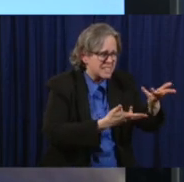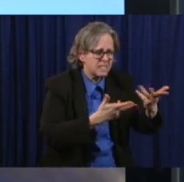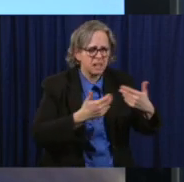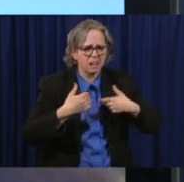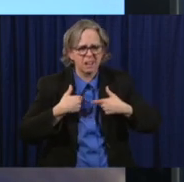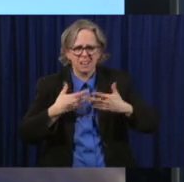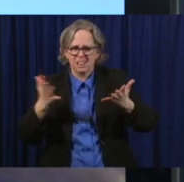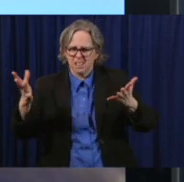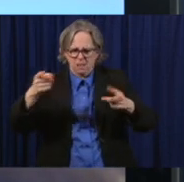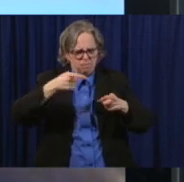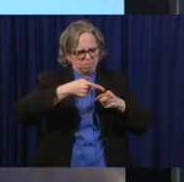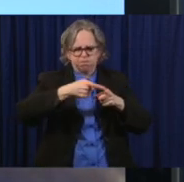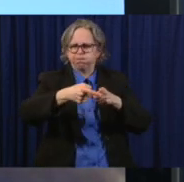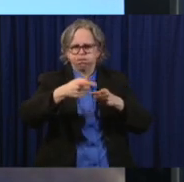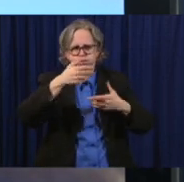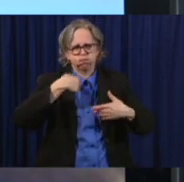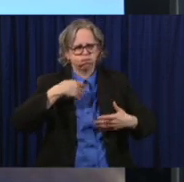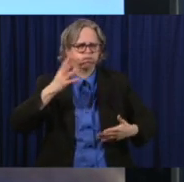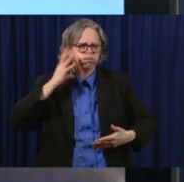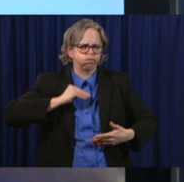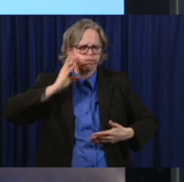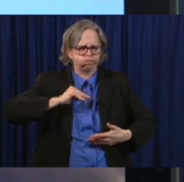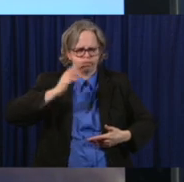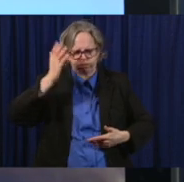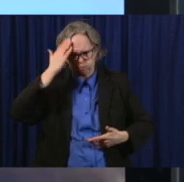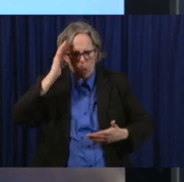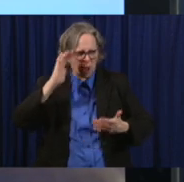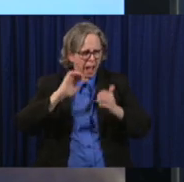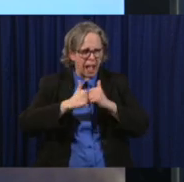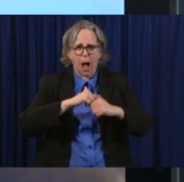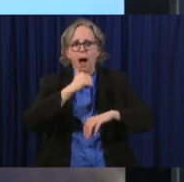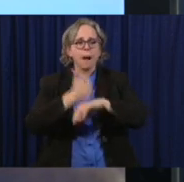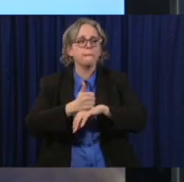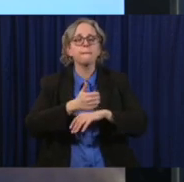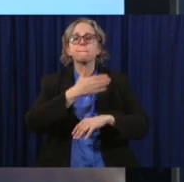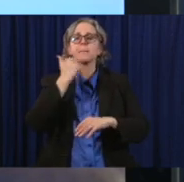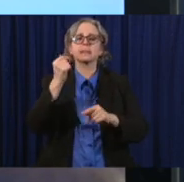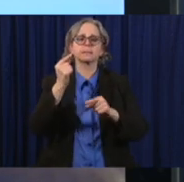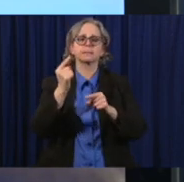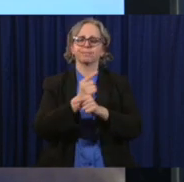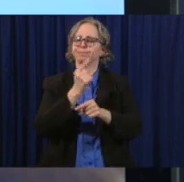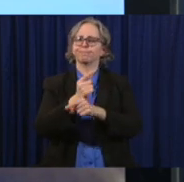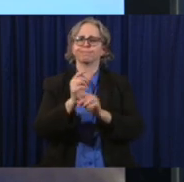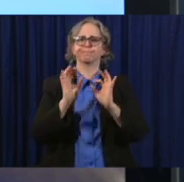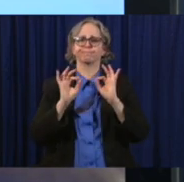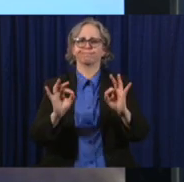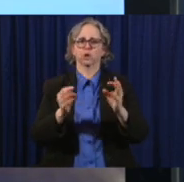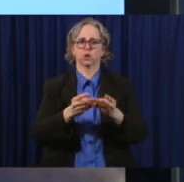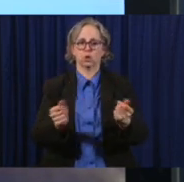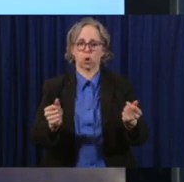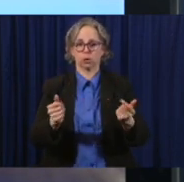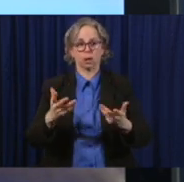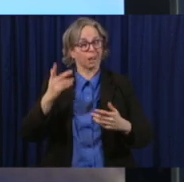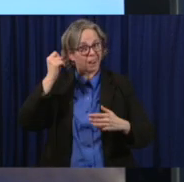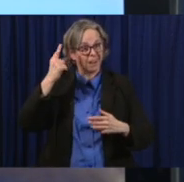to come up with the most appropriate solutions to be able to do those two things at one time, sir.